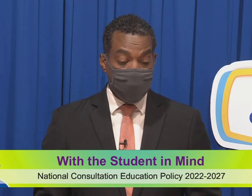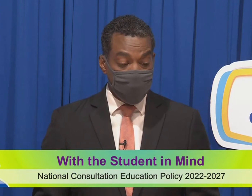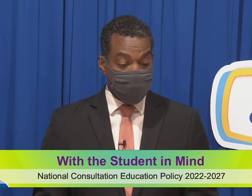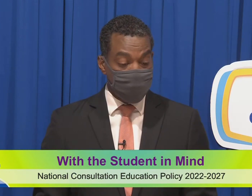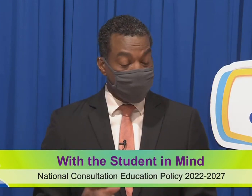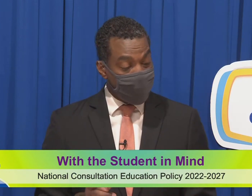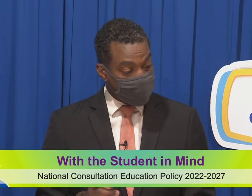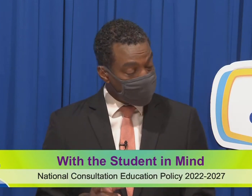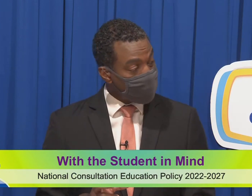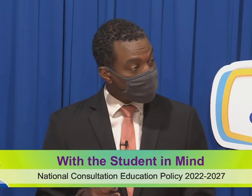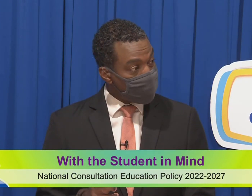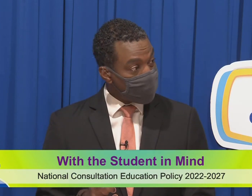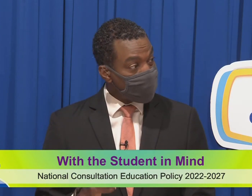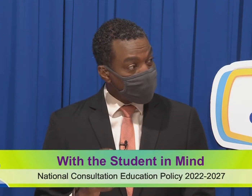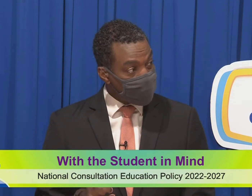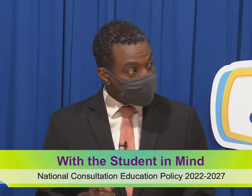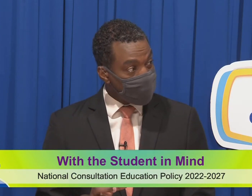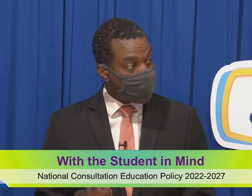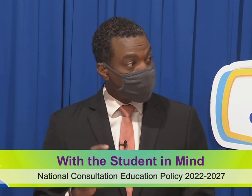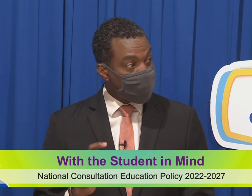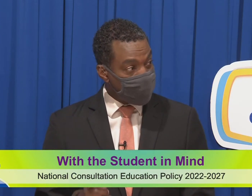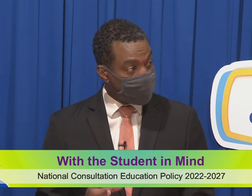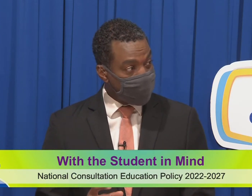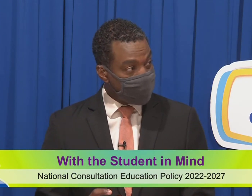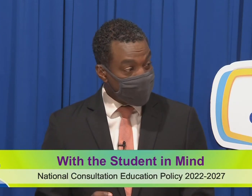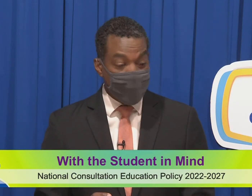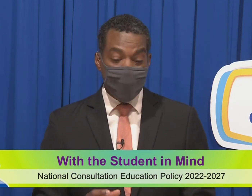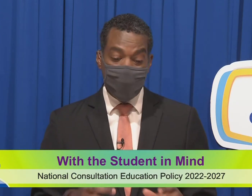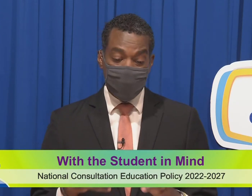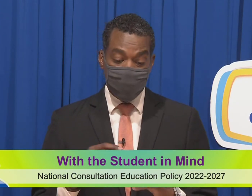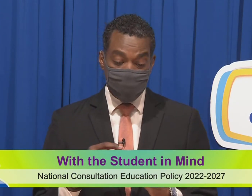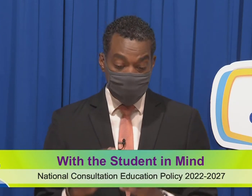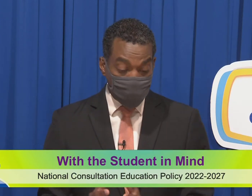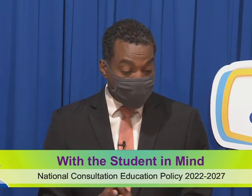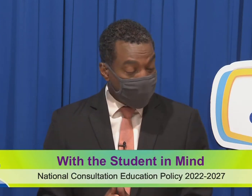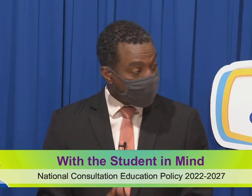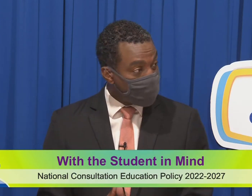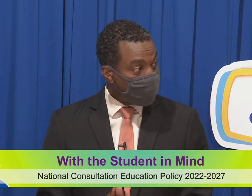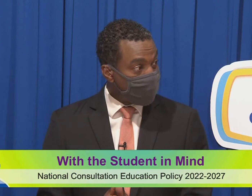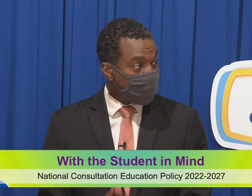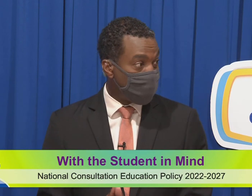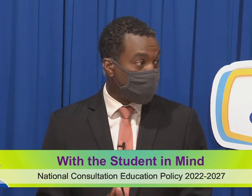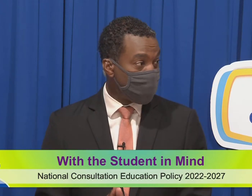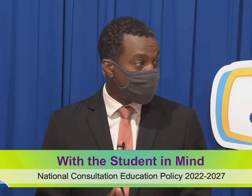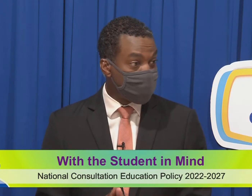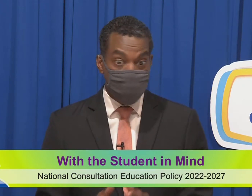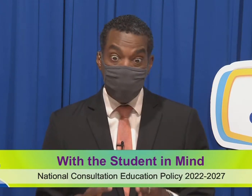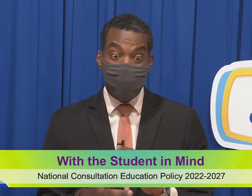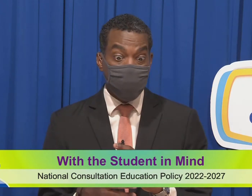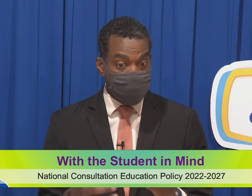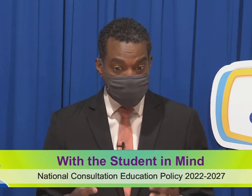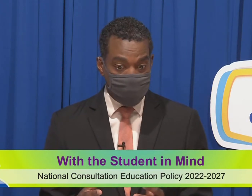may not have grasped as much of the concepts or content as you would like to in the